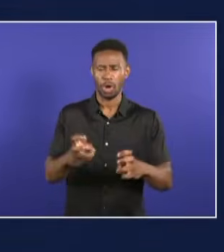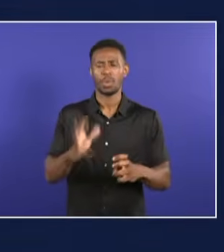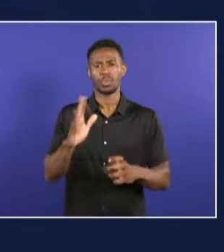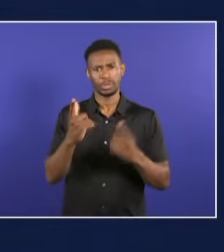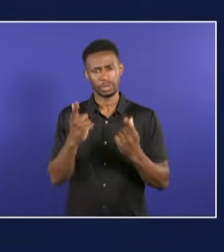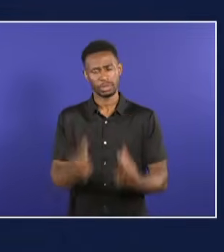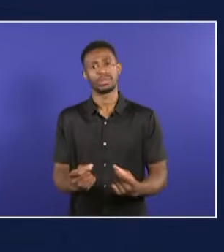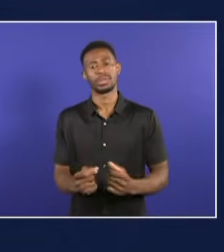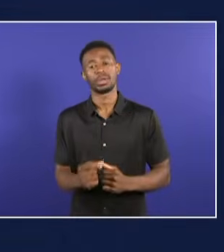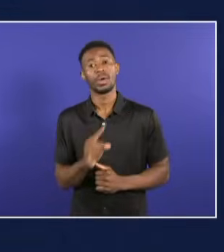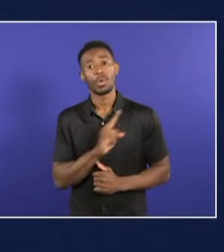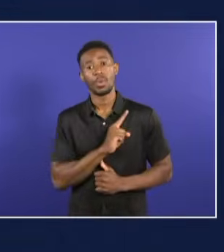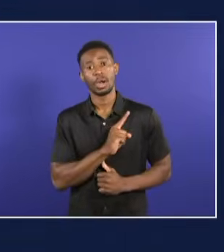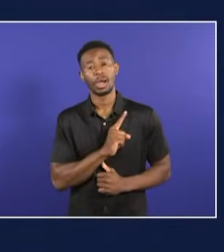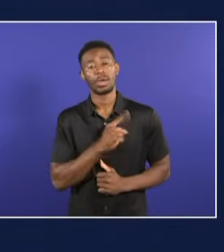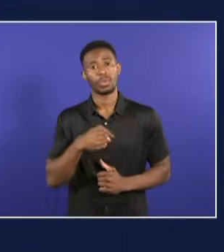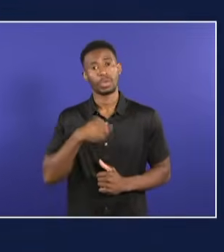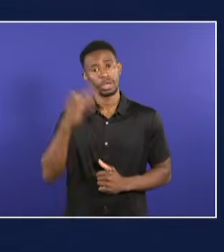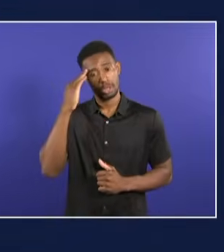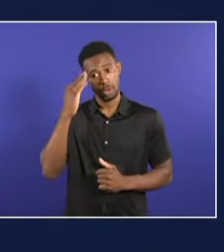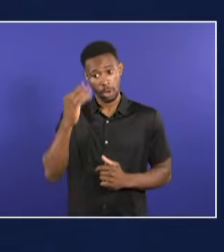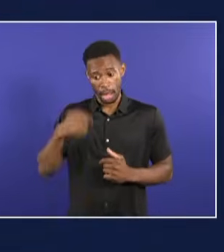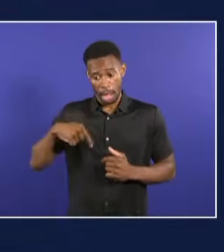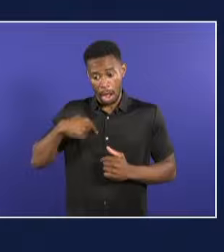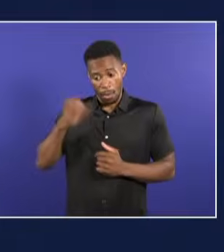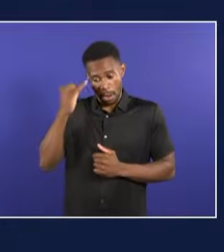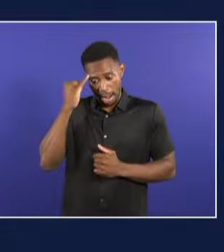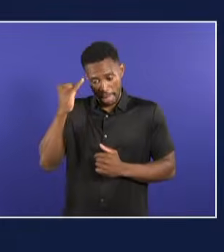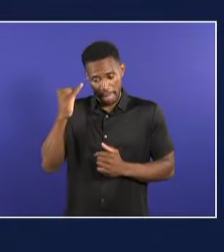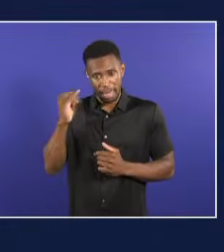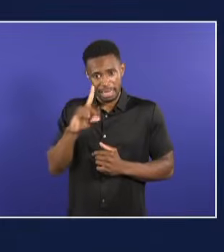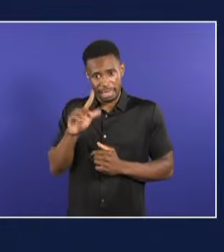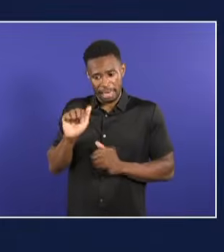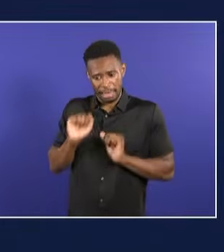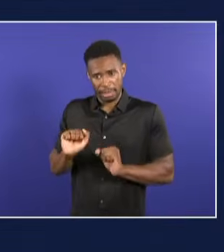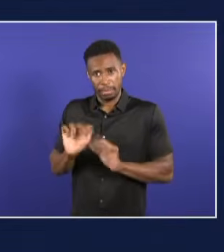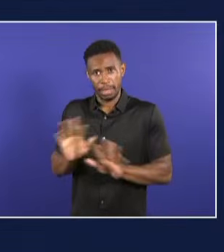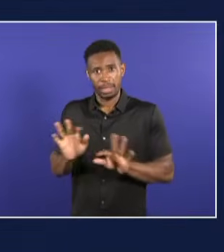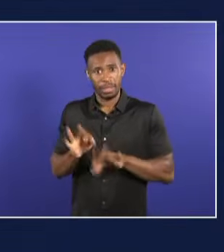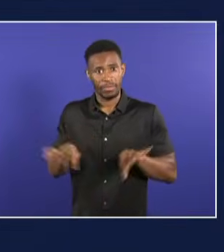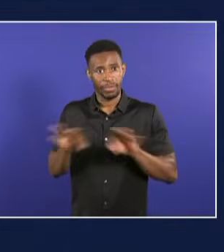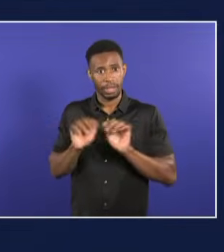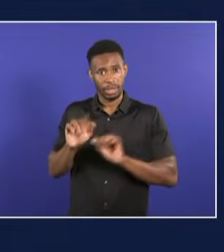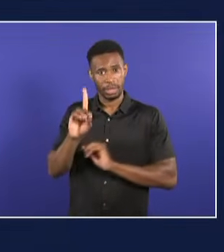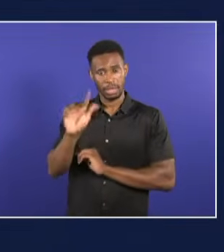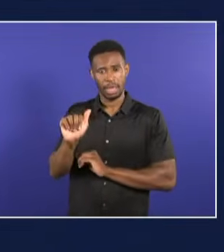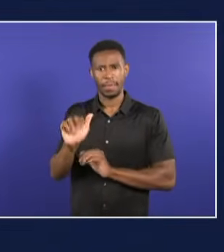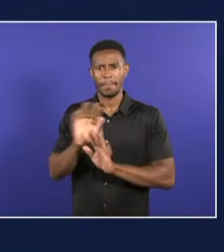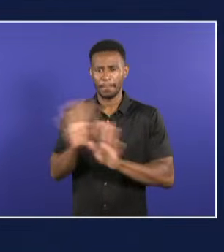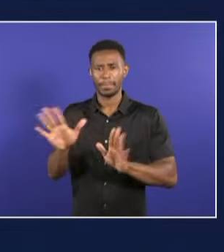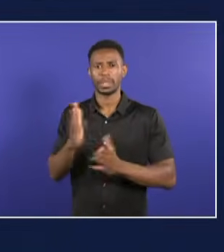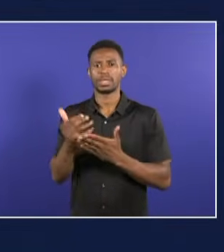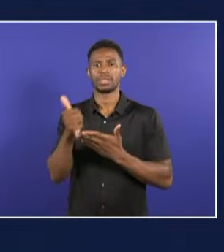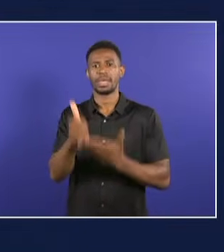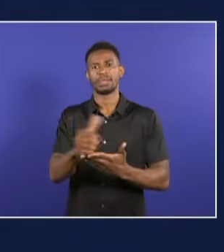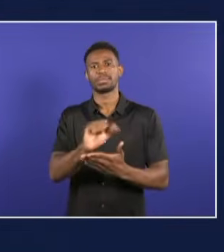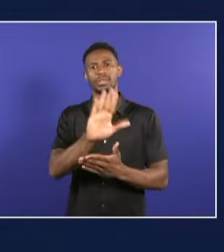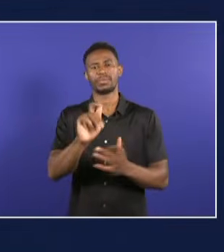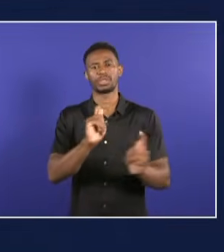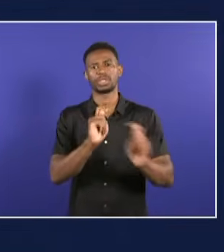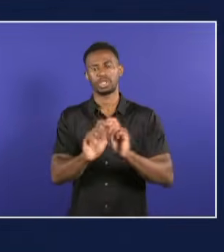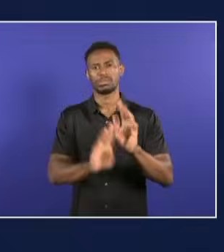know deeply that only our ideas and only our values can make our country work for